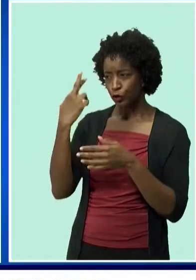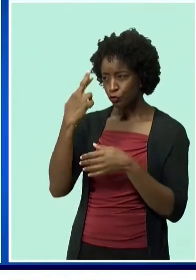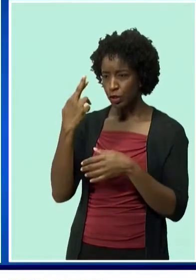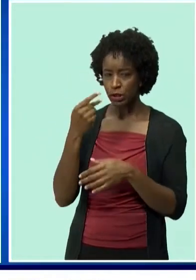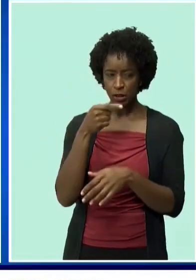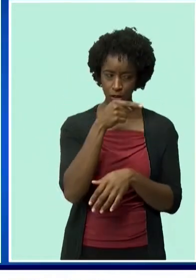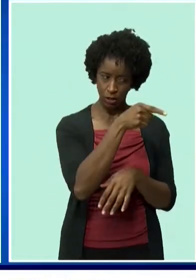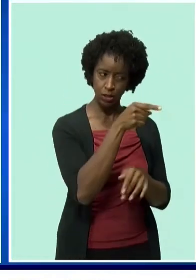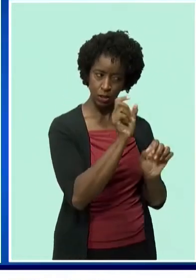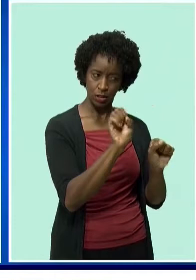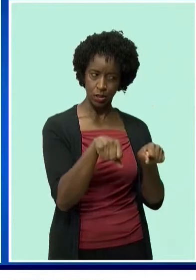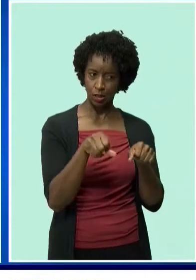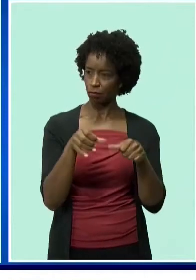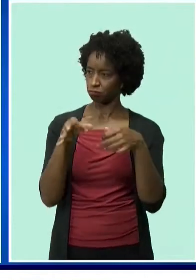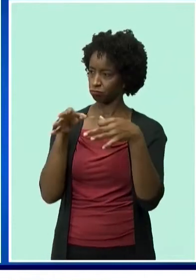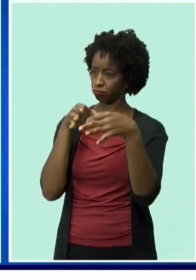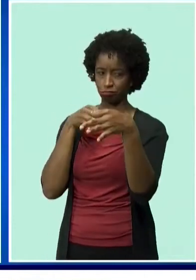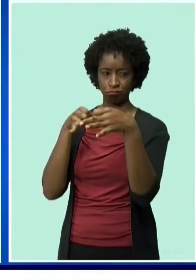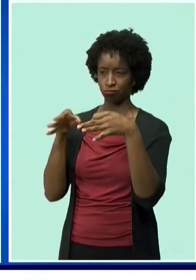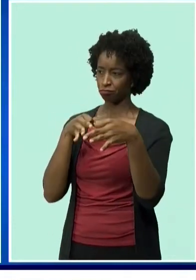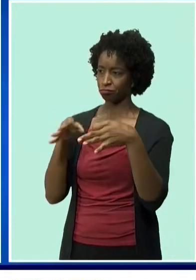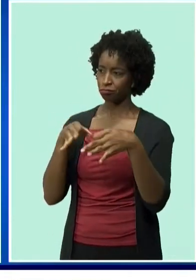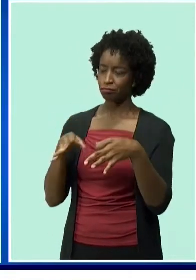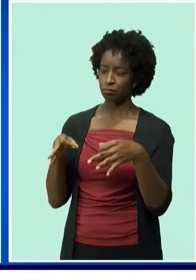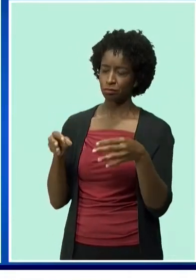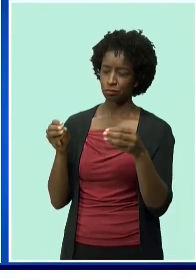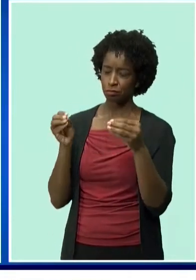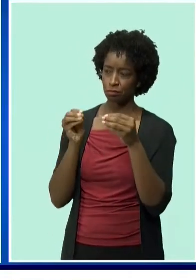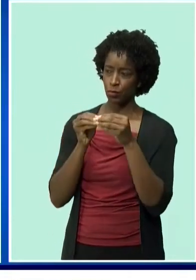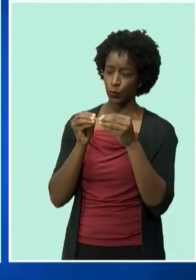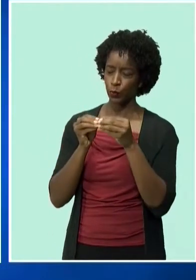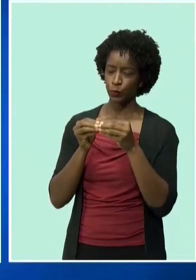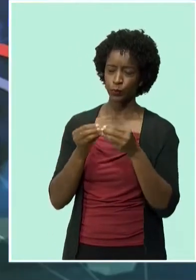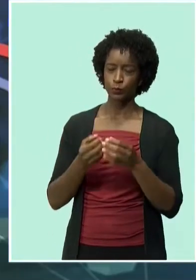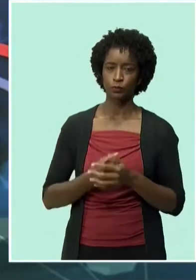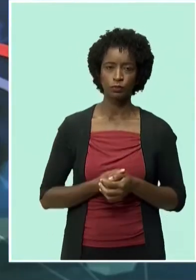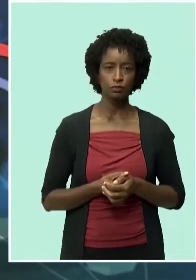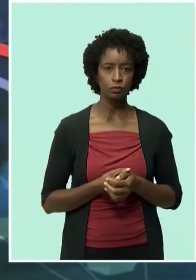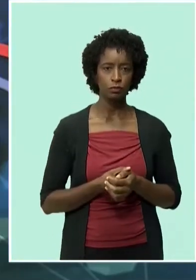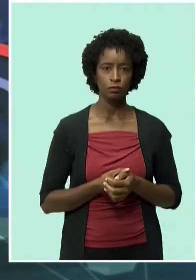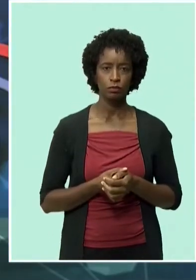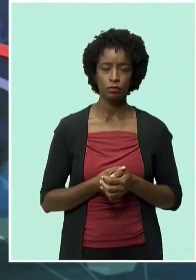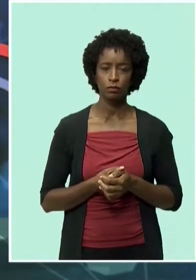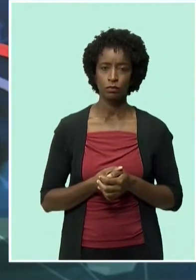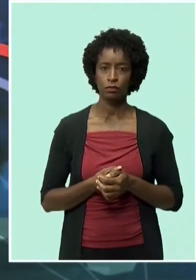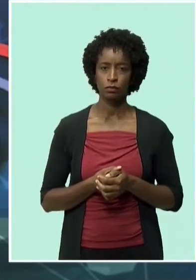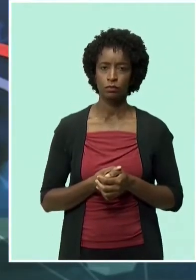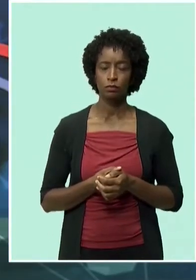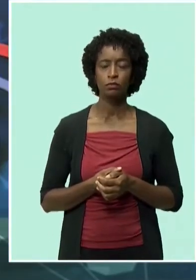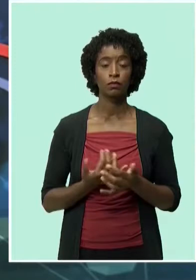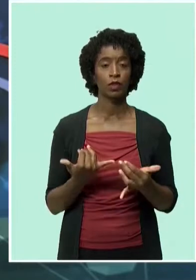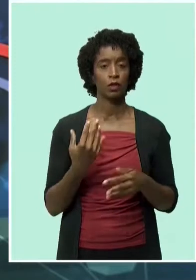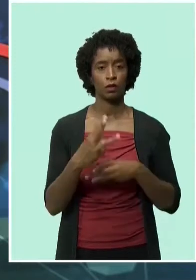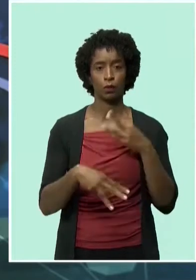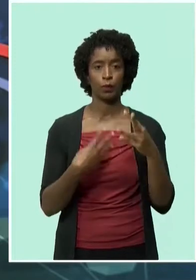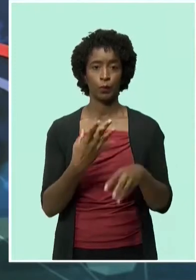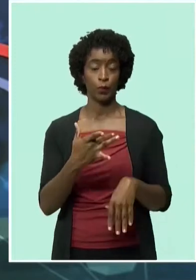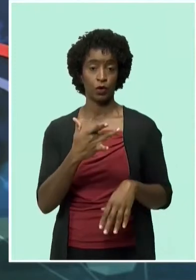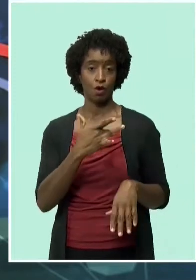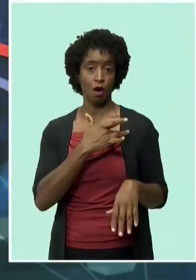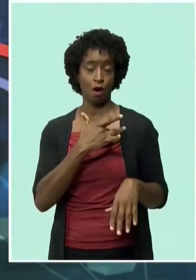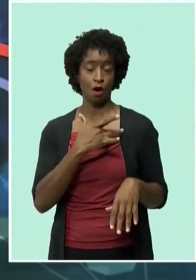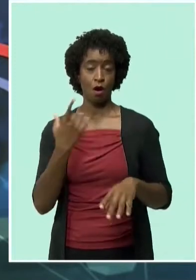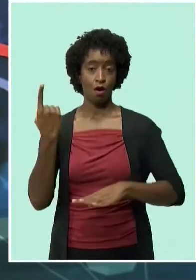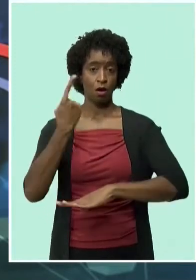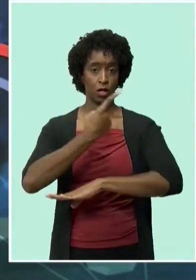can certainly help understand the justification for it. On this World Heart Day, a leading consultant